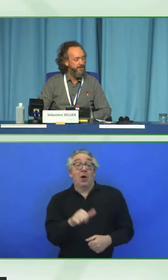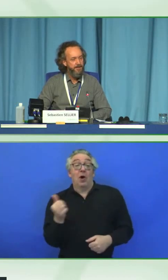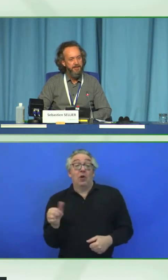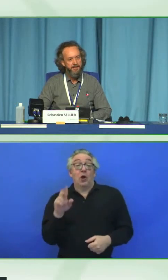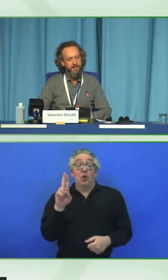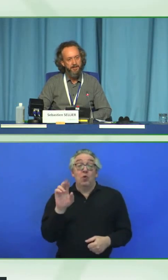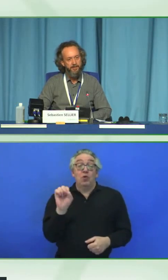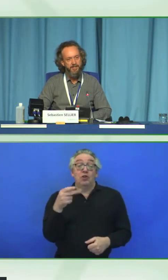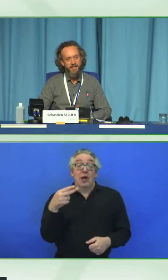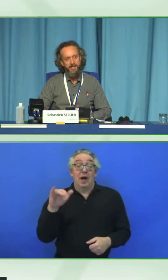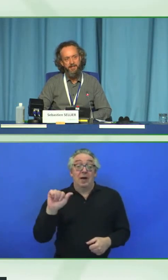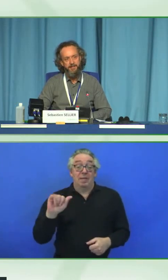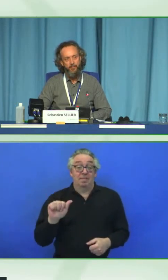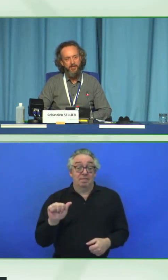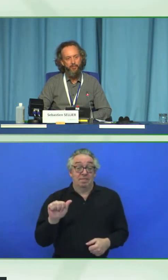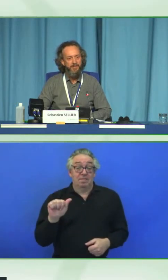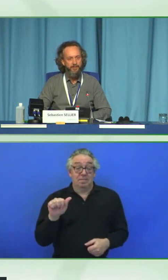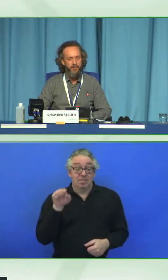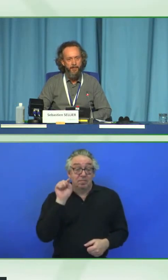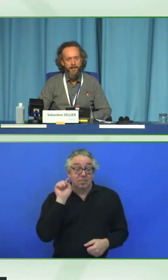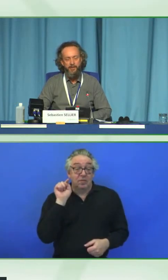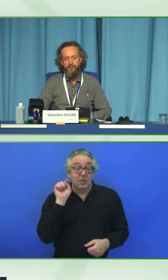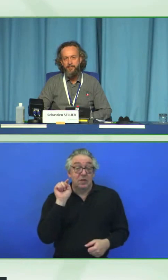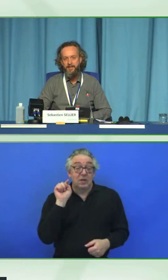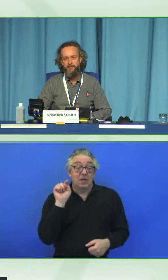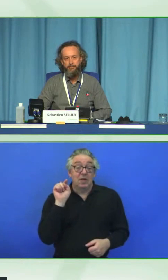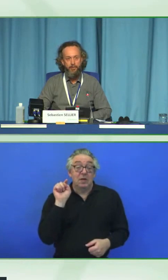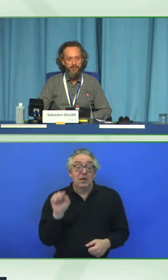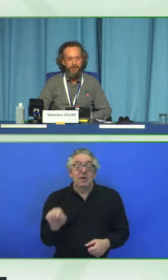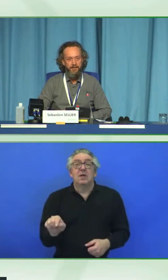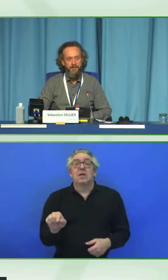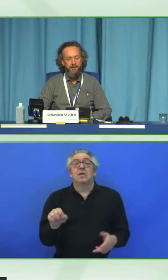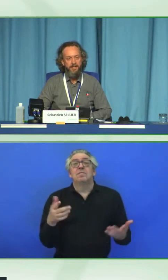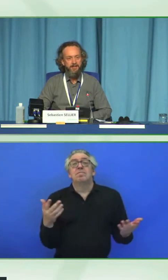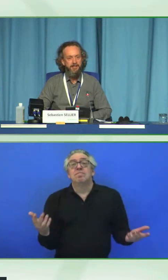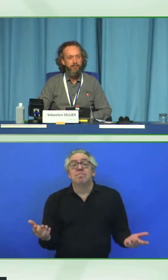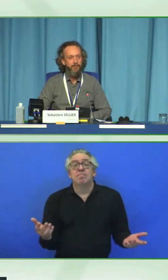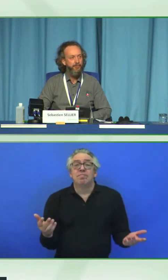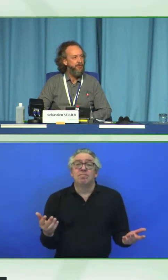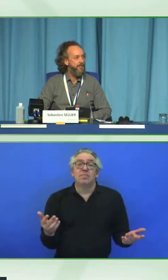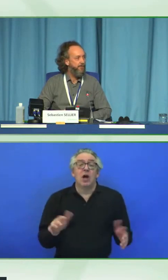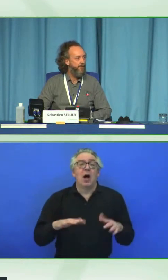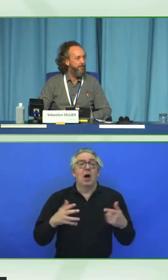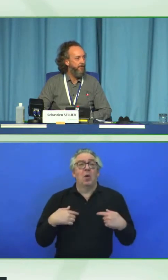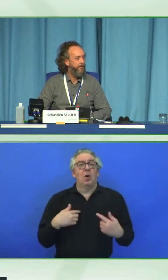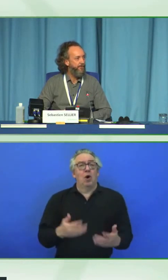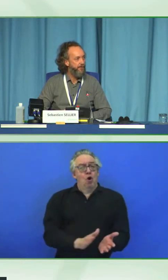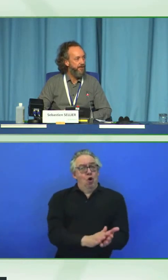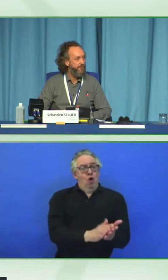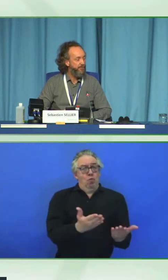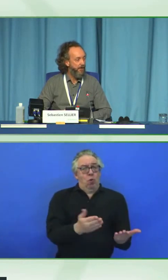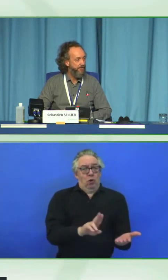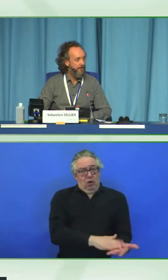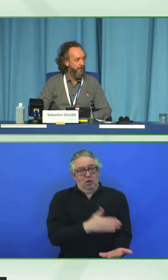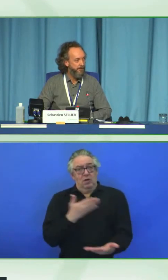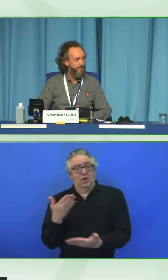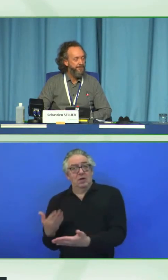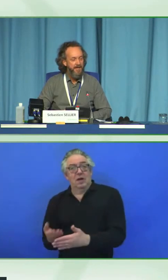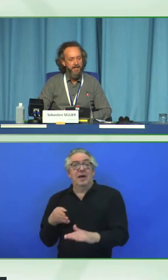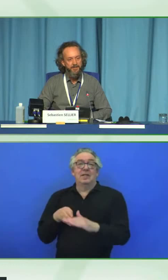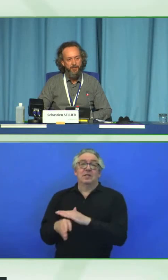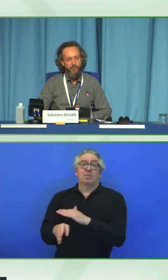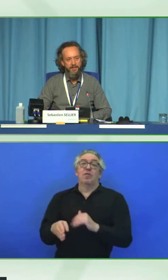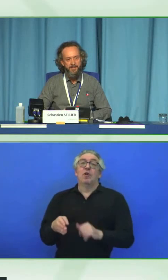Accessible. It's what we do to make books accessible to children from 3 to